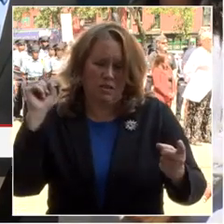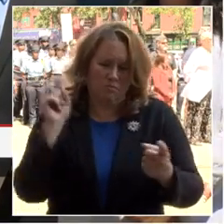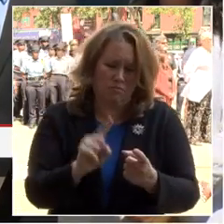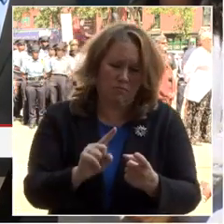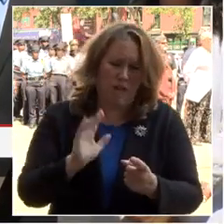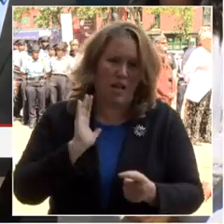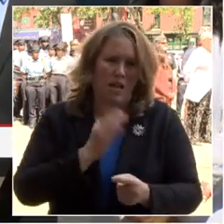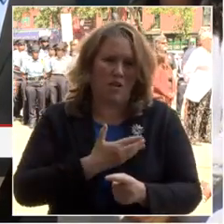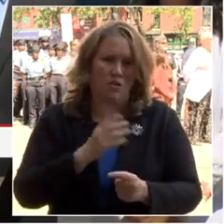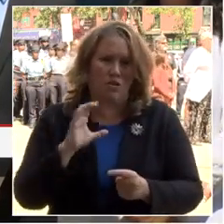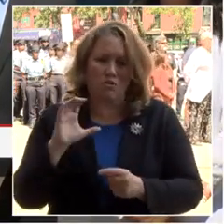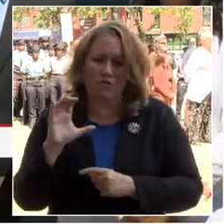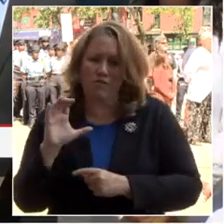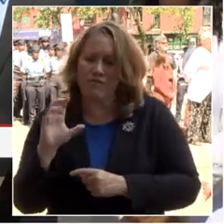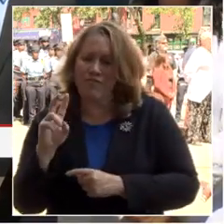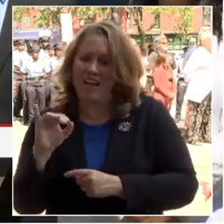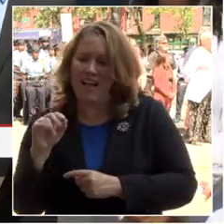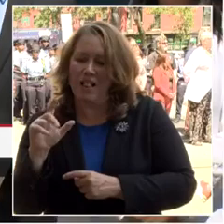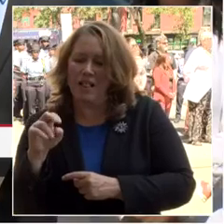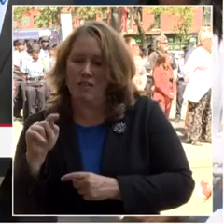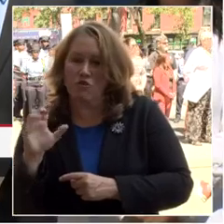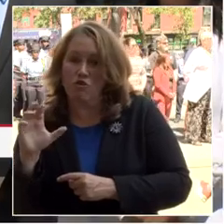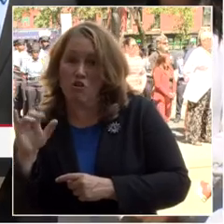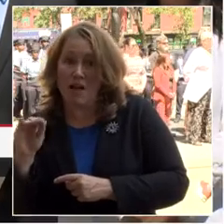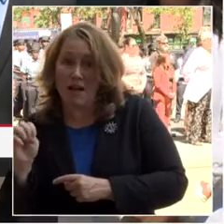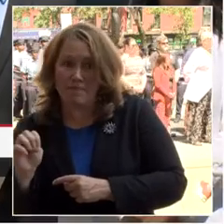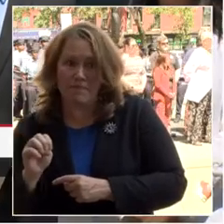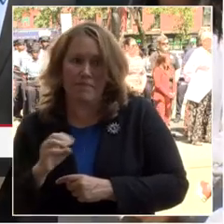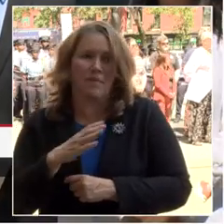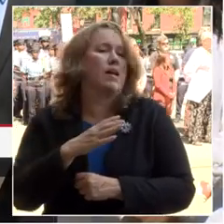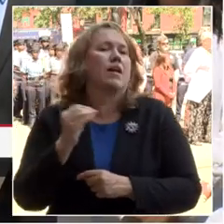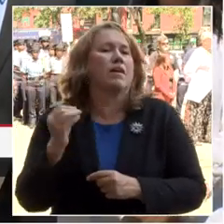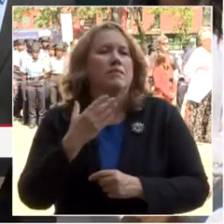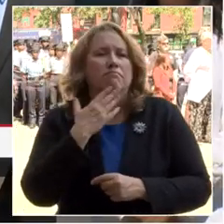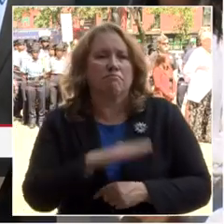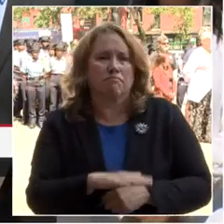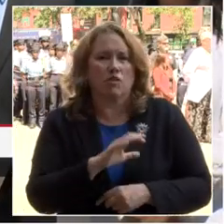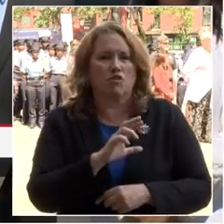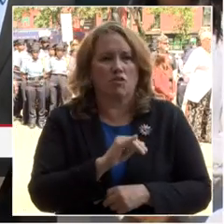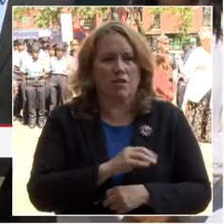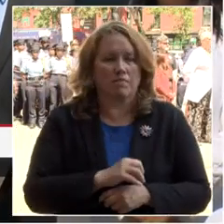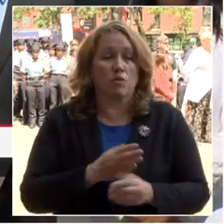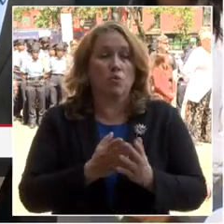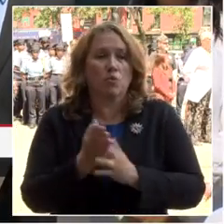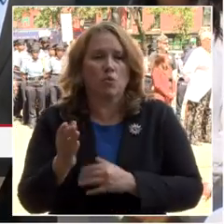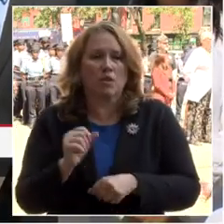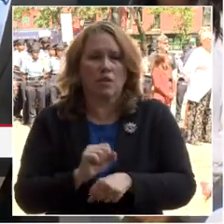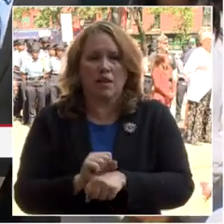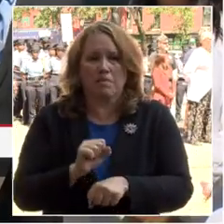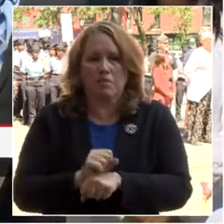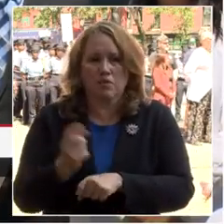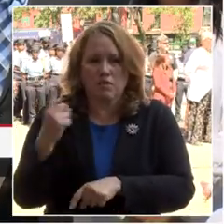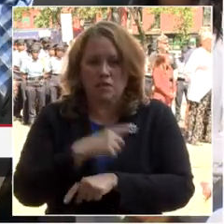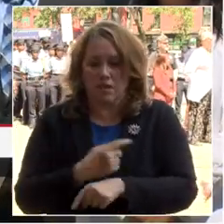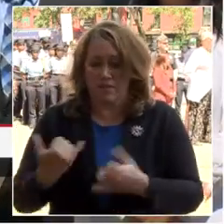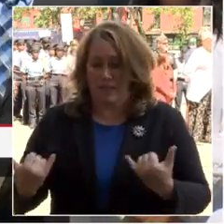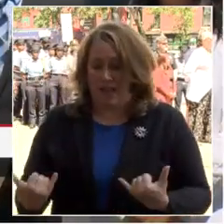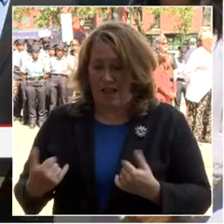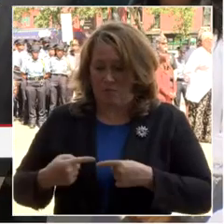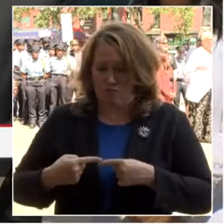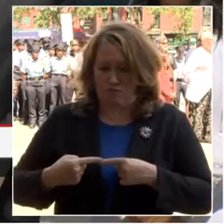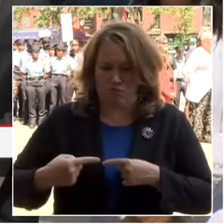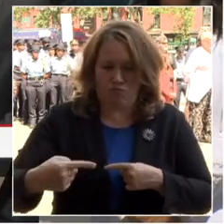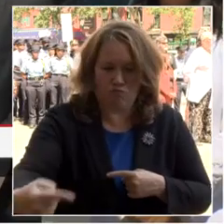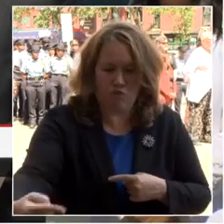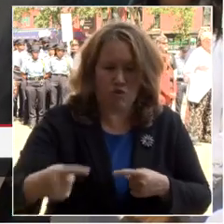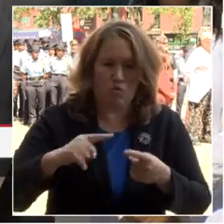crime through Labor Day, after which we will assess its effectiveness and impact on crime and